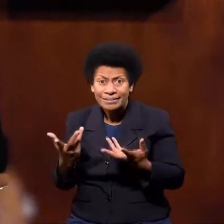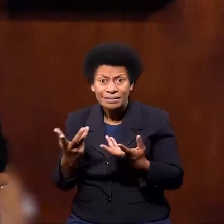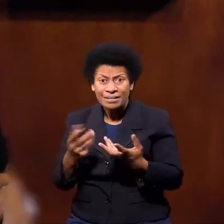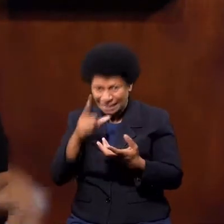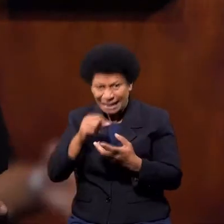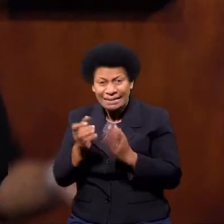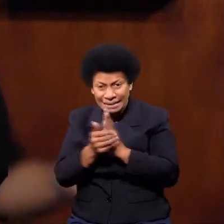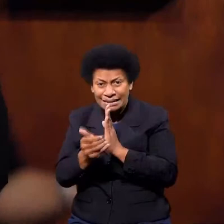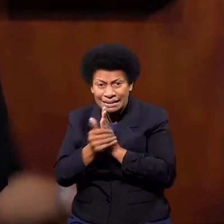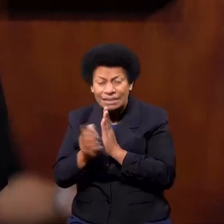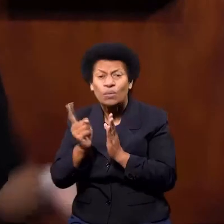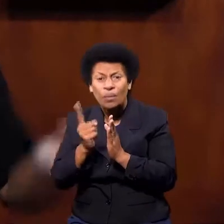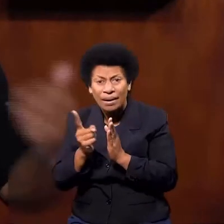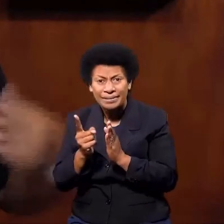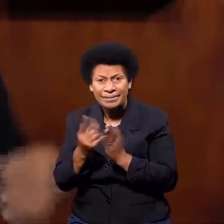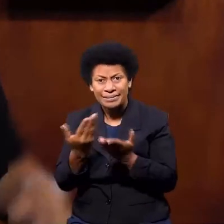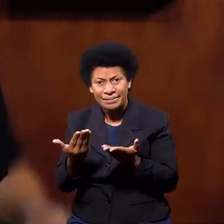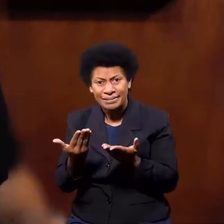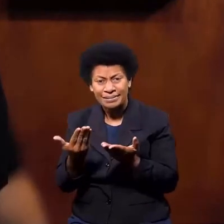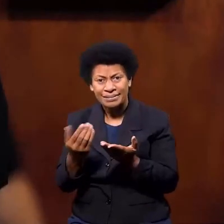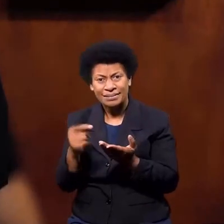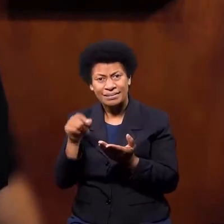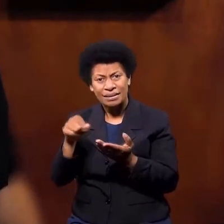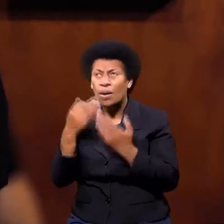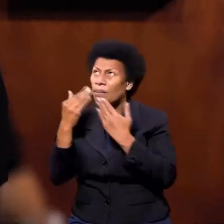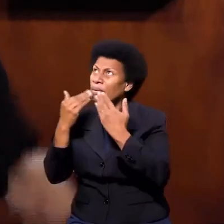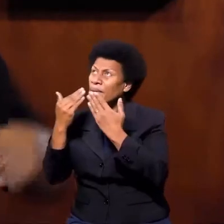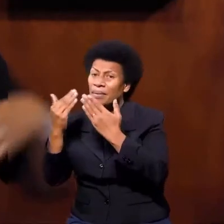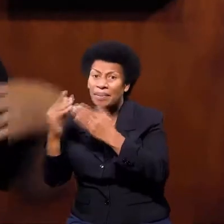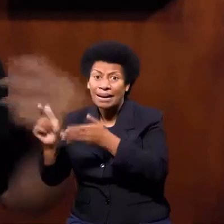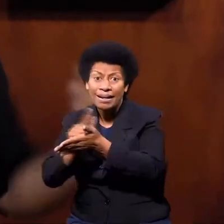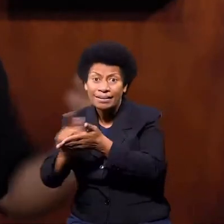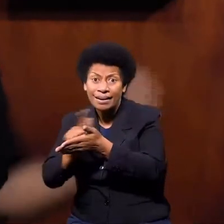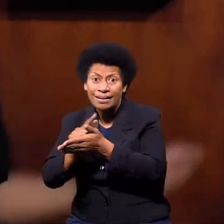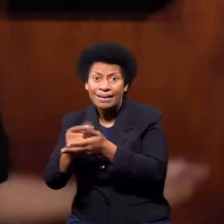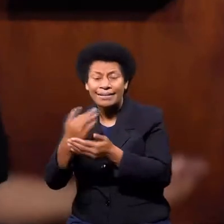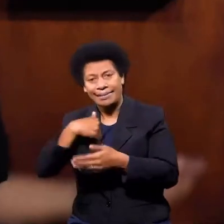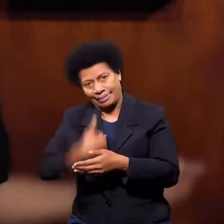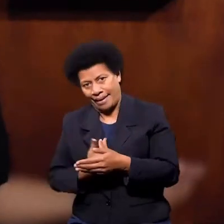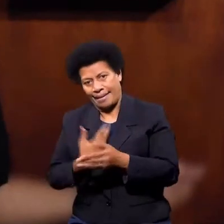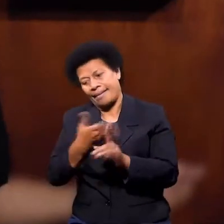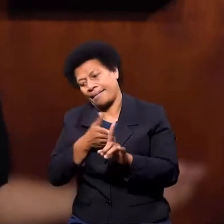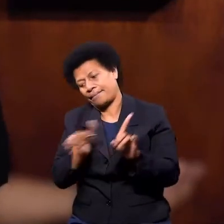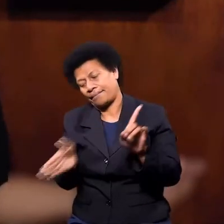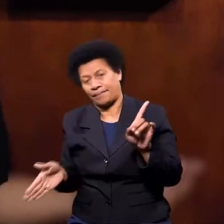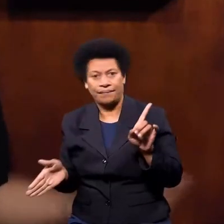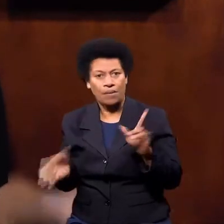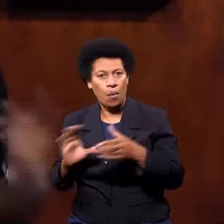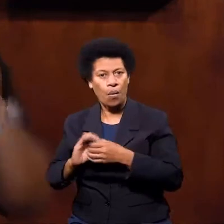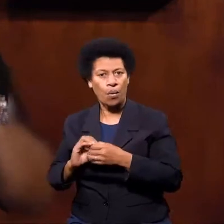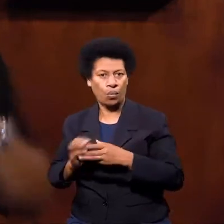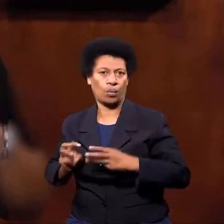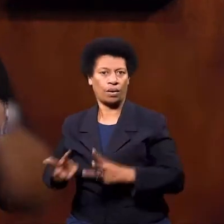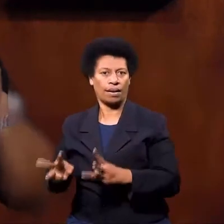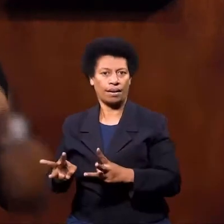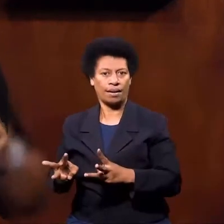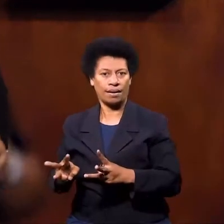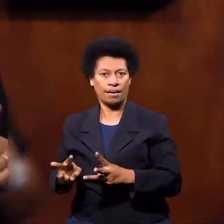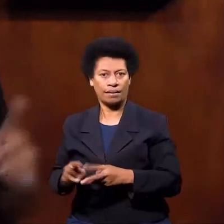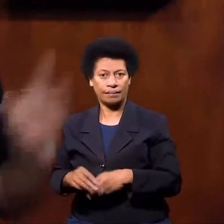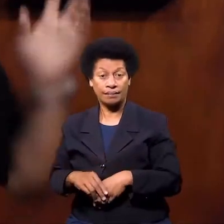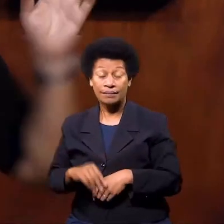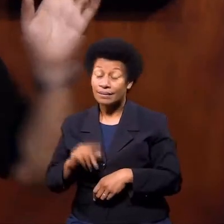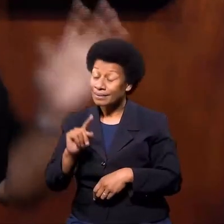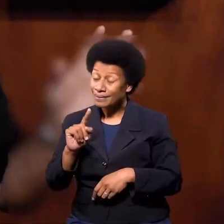can master obedience for a while, and then you and I will get exhausted. And then we will just be back to our old self. You know, unless and